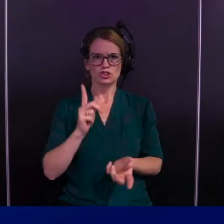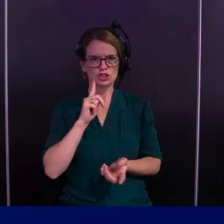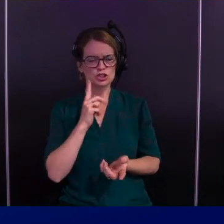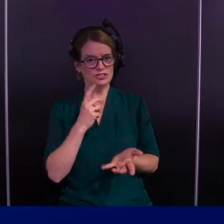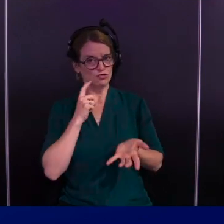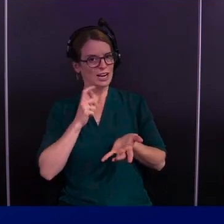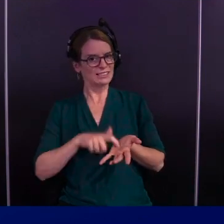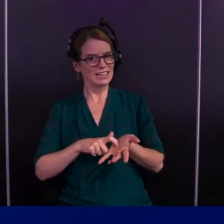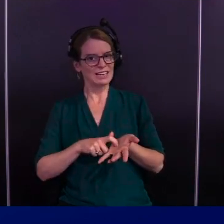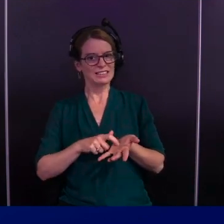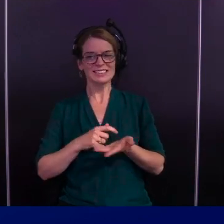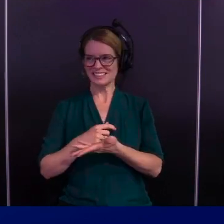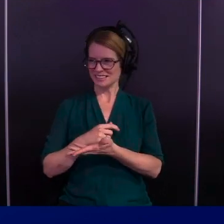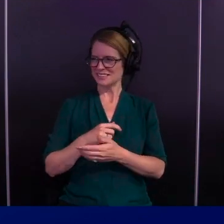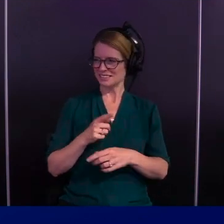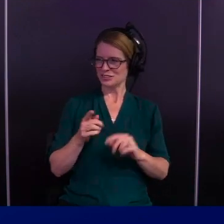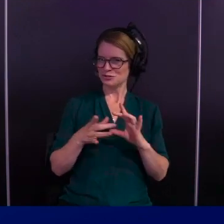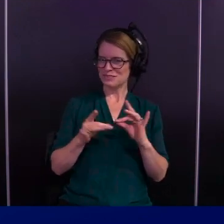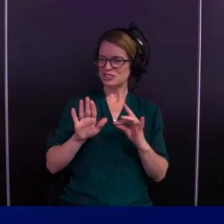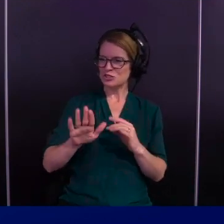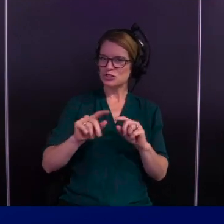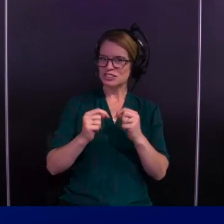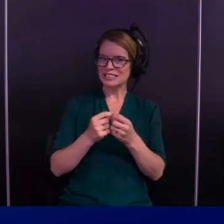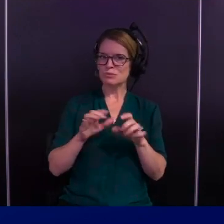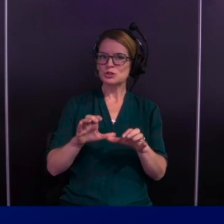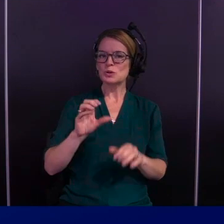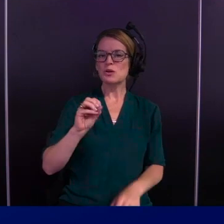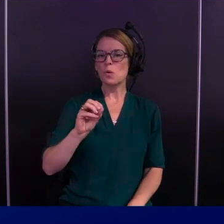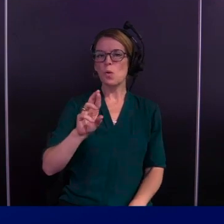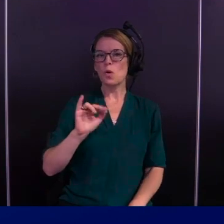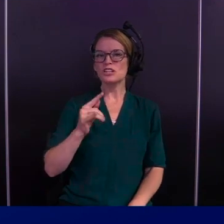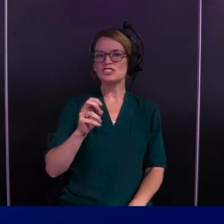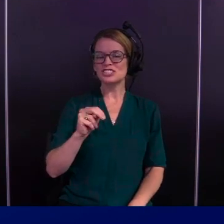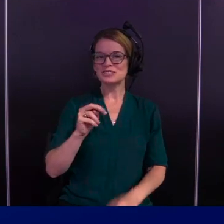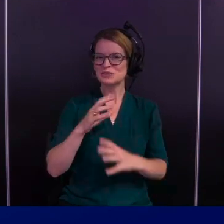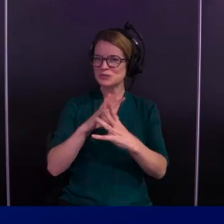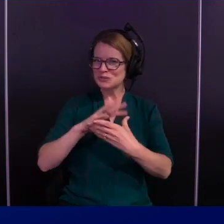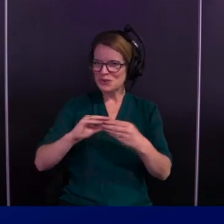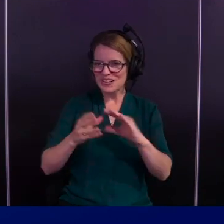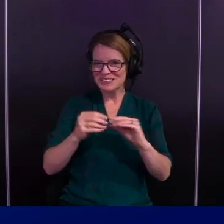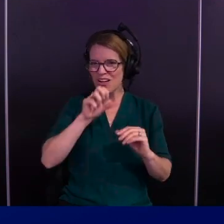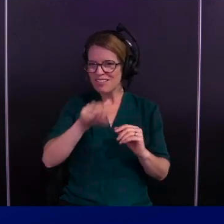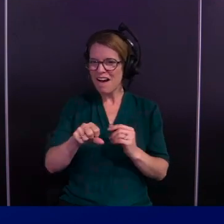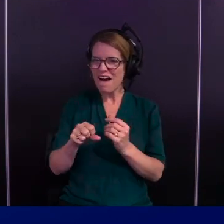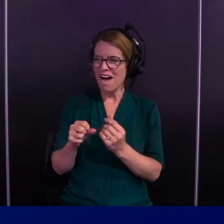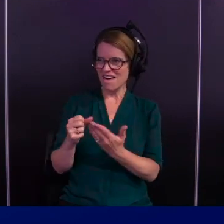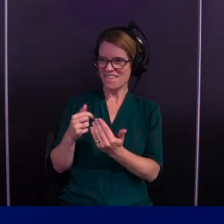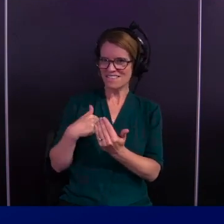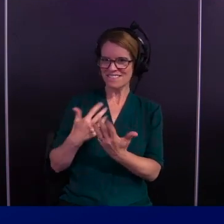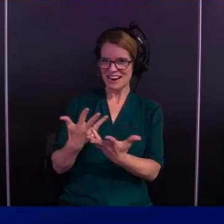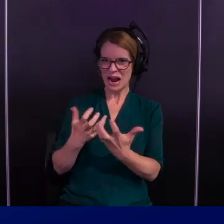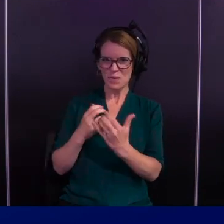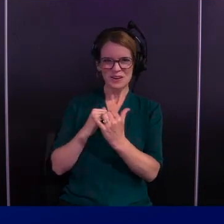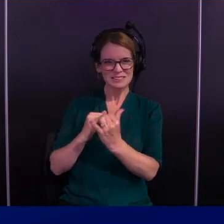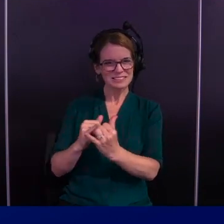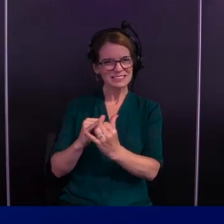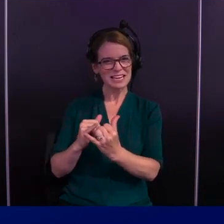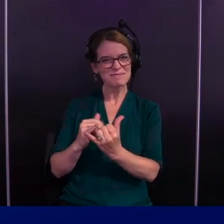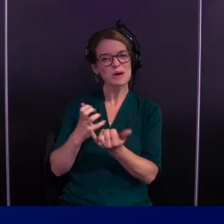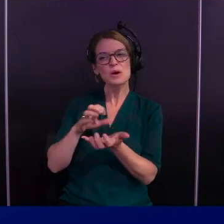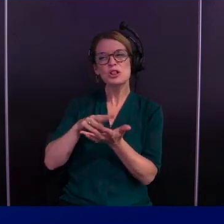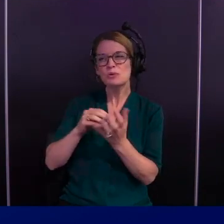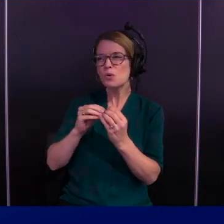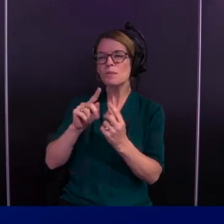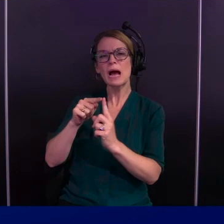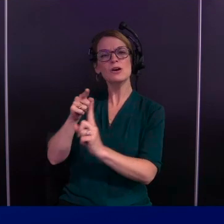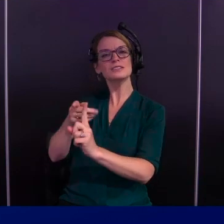told me recently that your team was doing origin stories, which I love. I want to implement that. Yes. I think that's so cool, and to learn more about where people